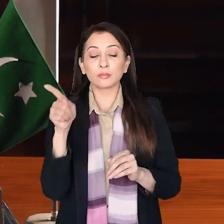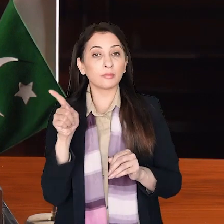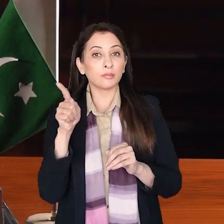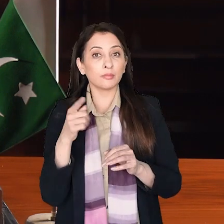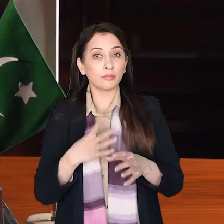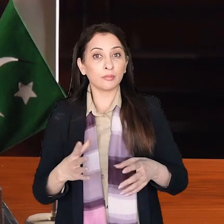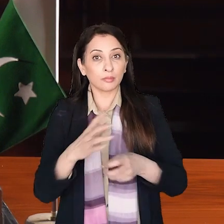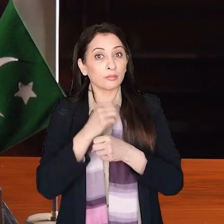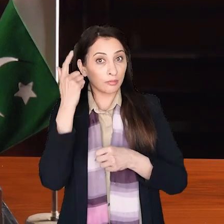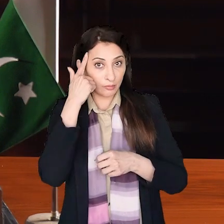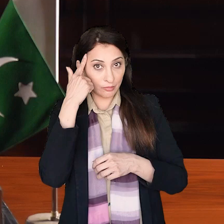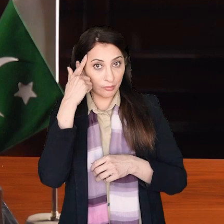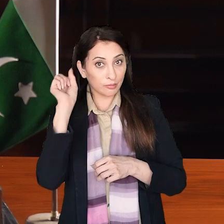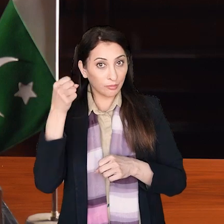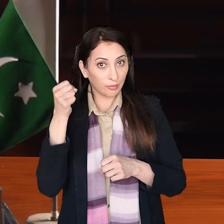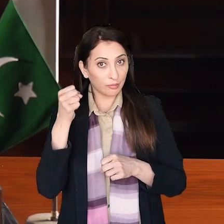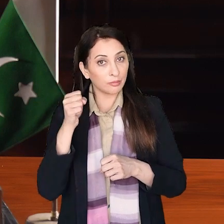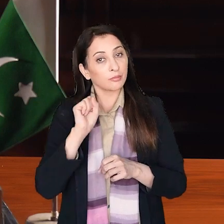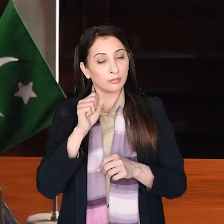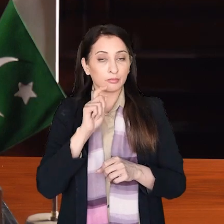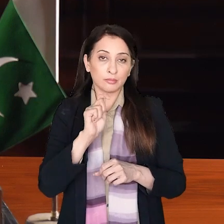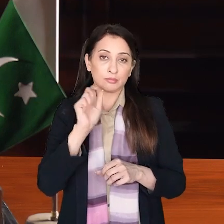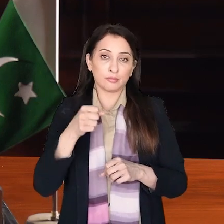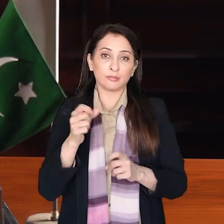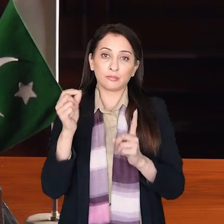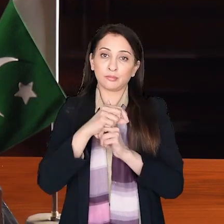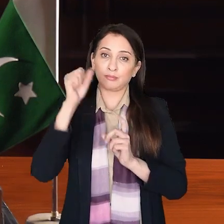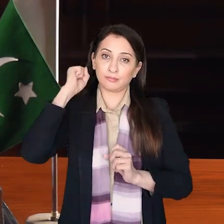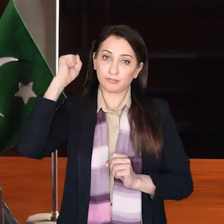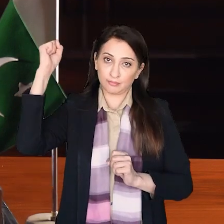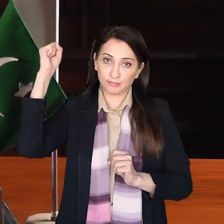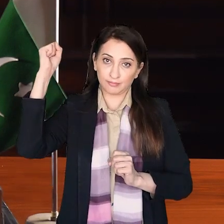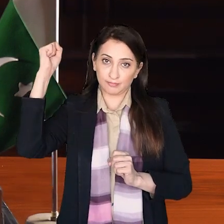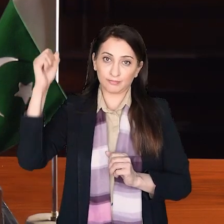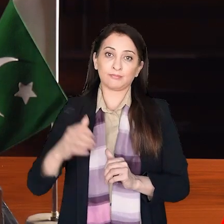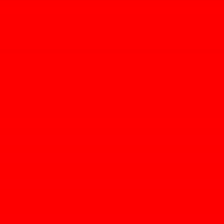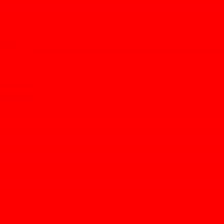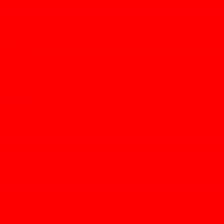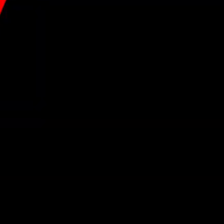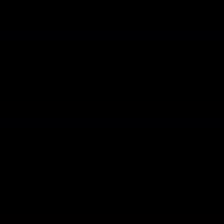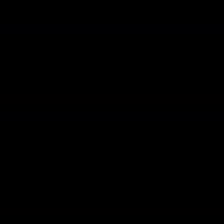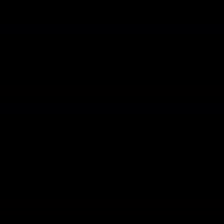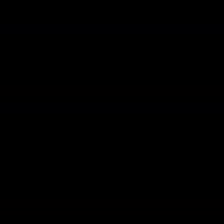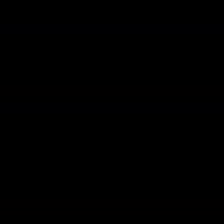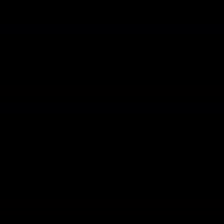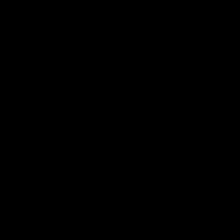if you put your mind to it. Pakistan Zindabad, Pakistan Paindabad.